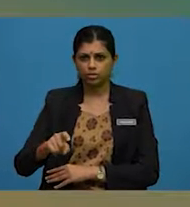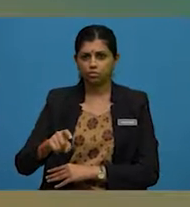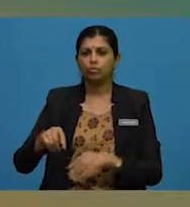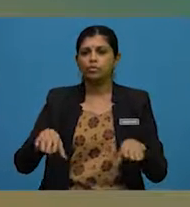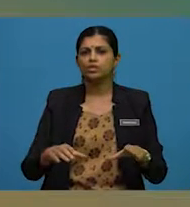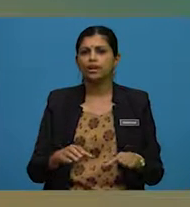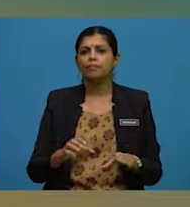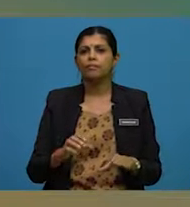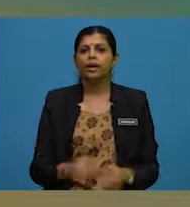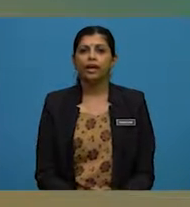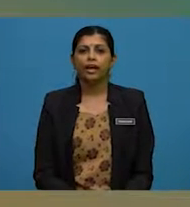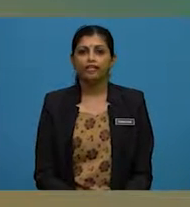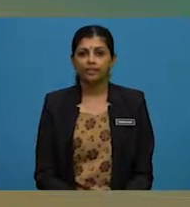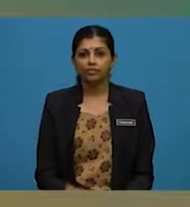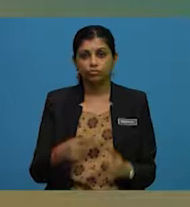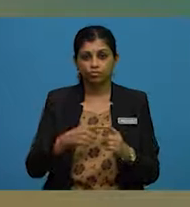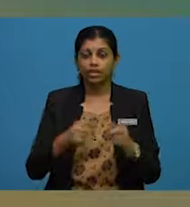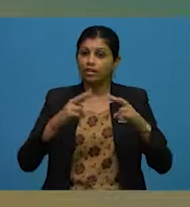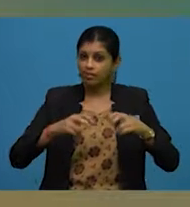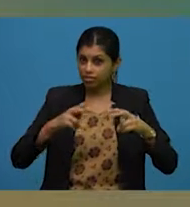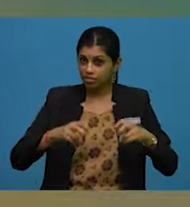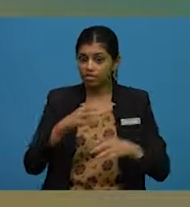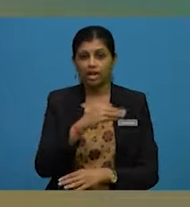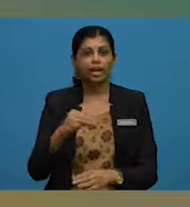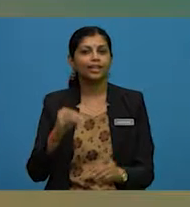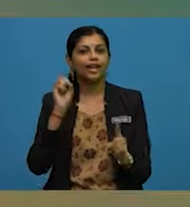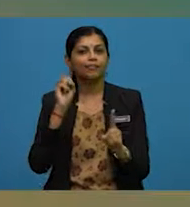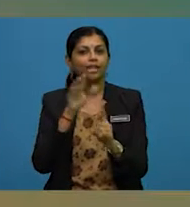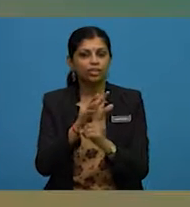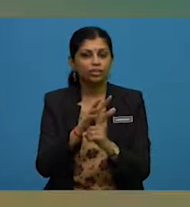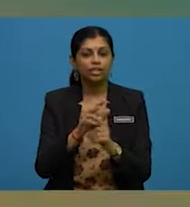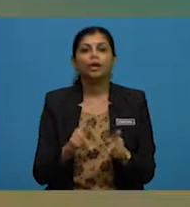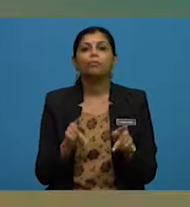effort into the research and application